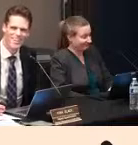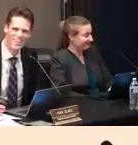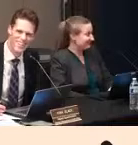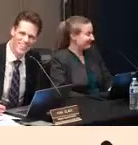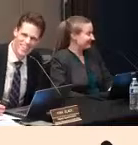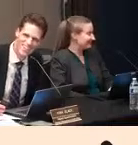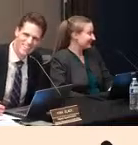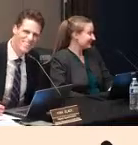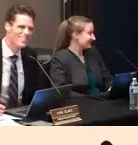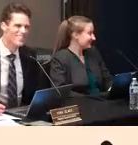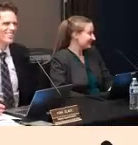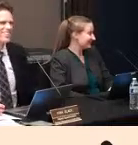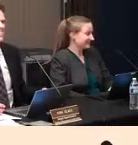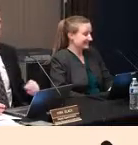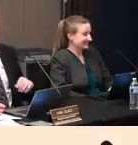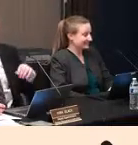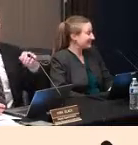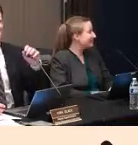Good luck.